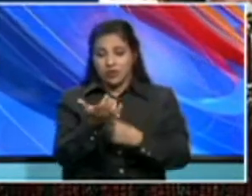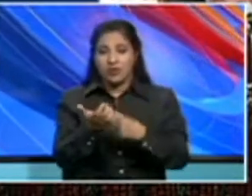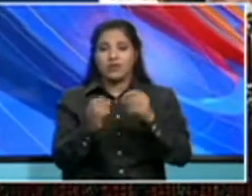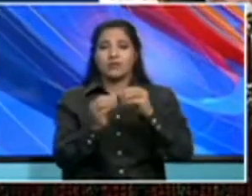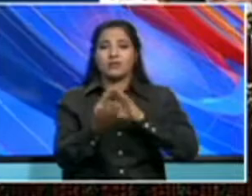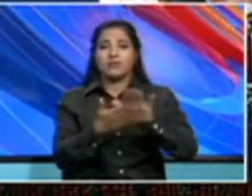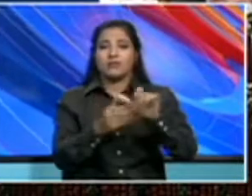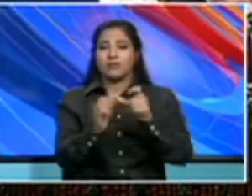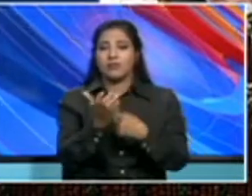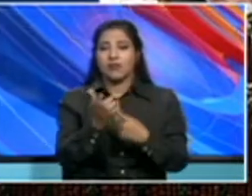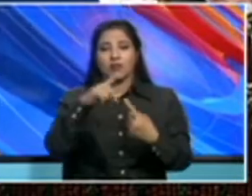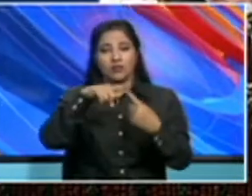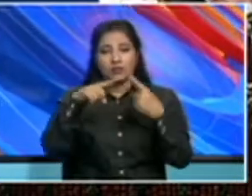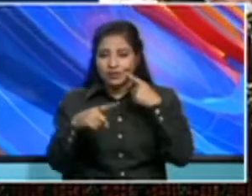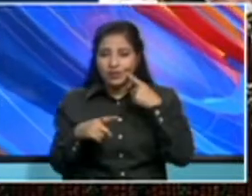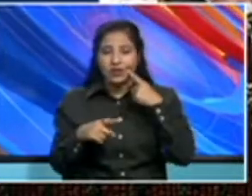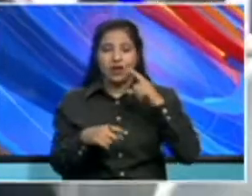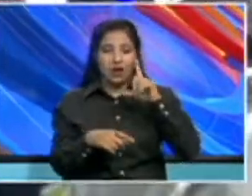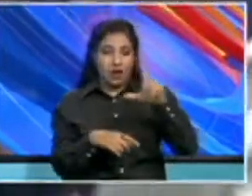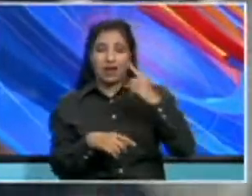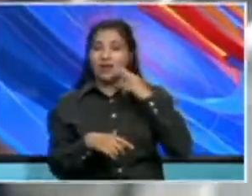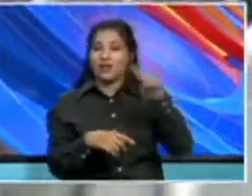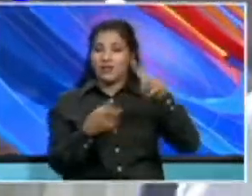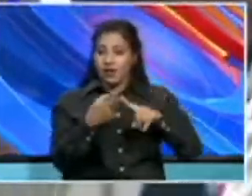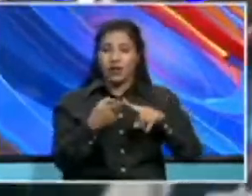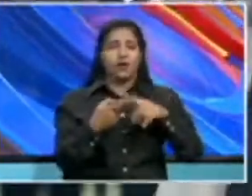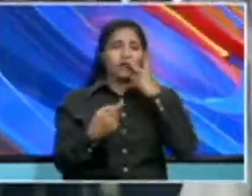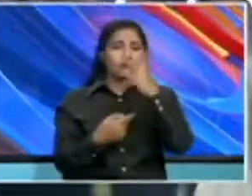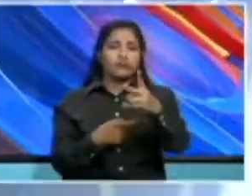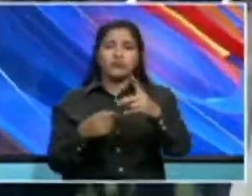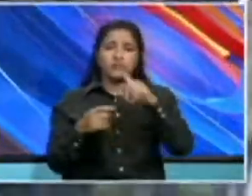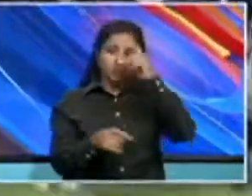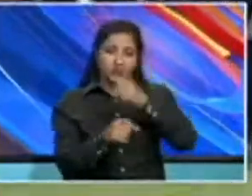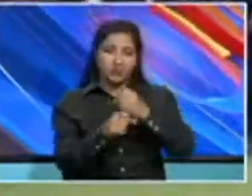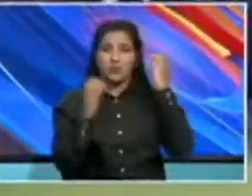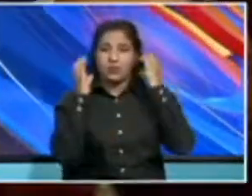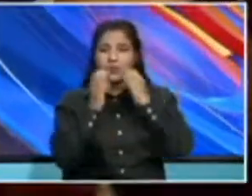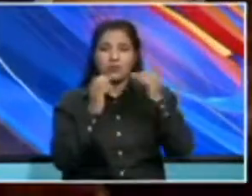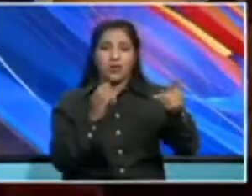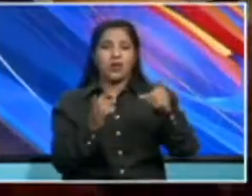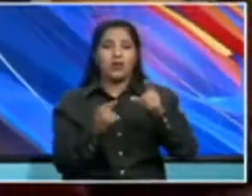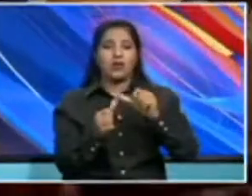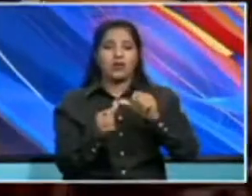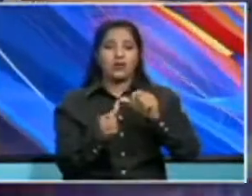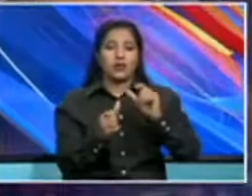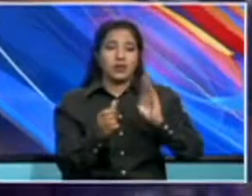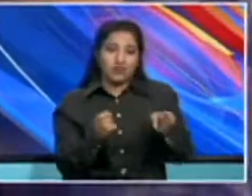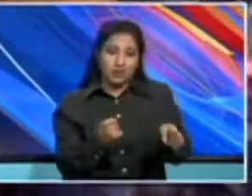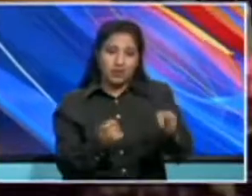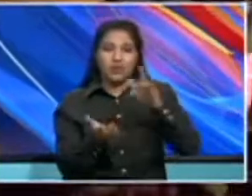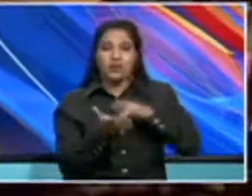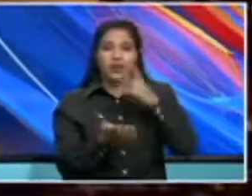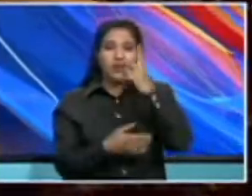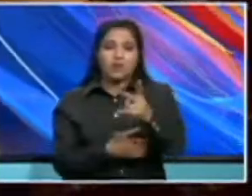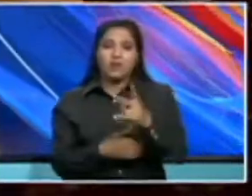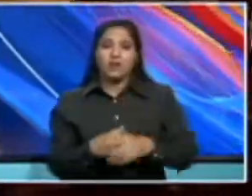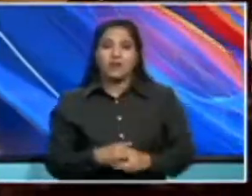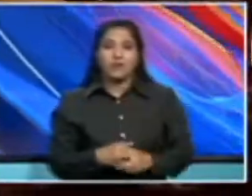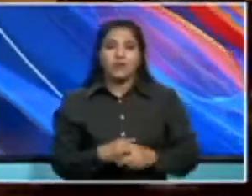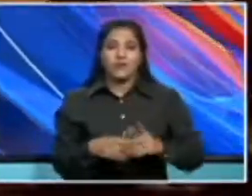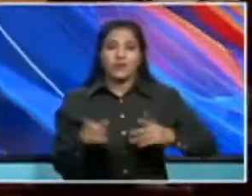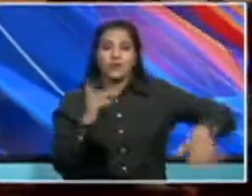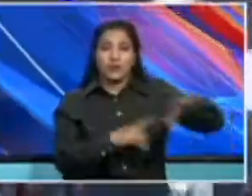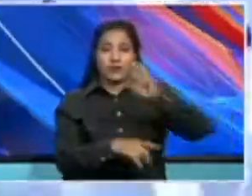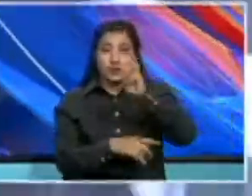digital as well. Live from the Narendra Modi Stadium in Ahmedabad. And of course, the majority of the events, that's